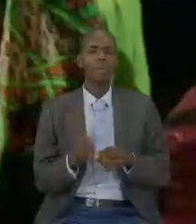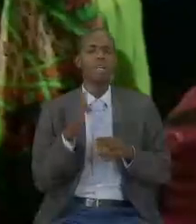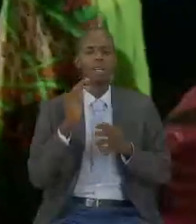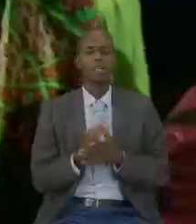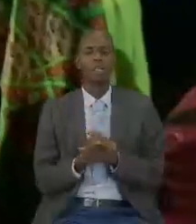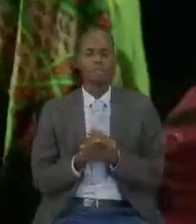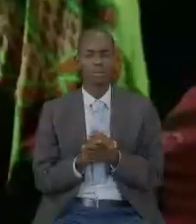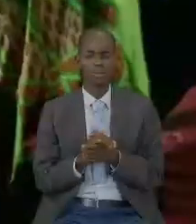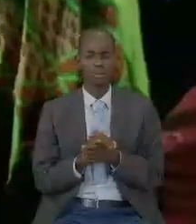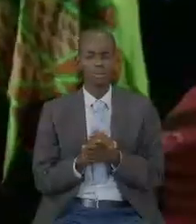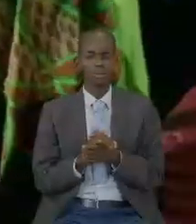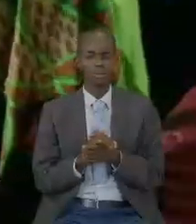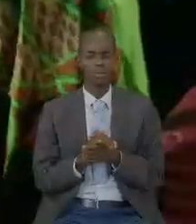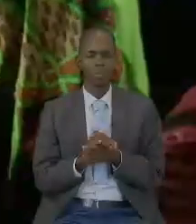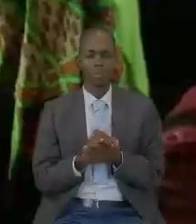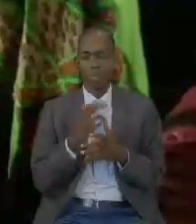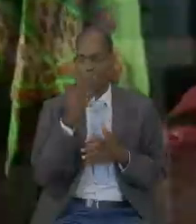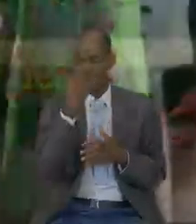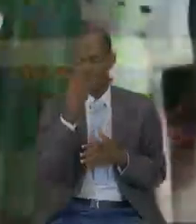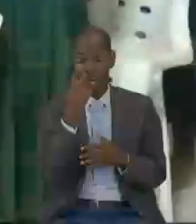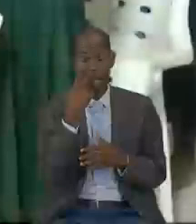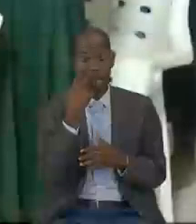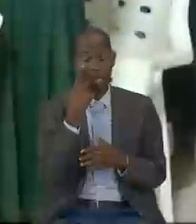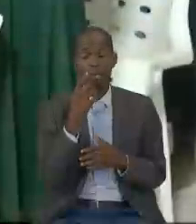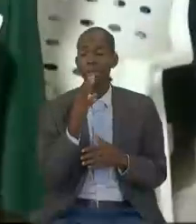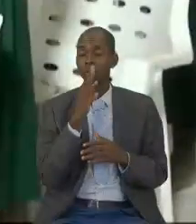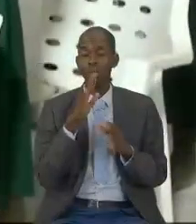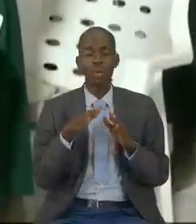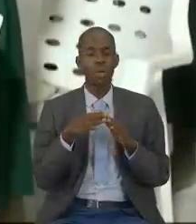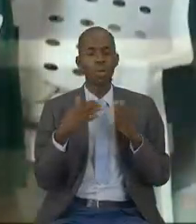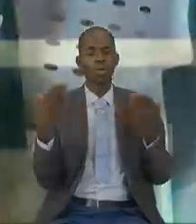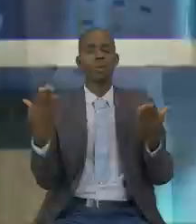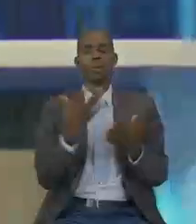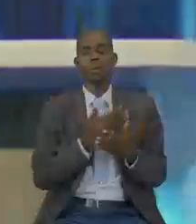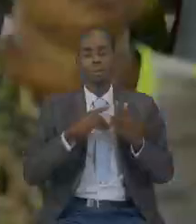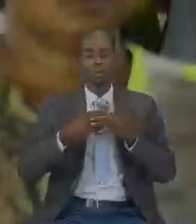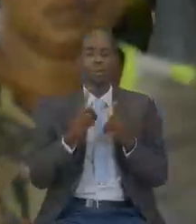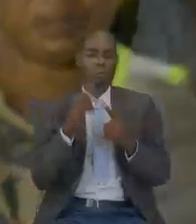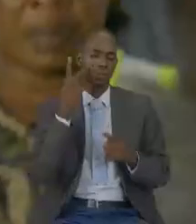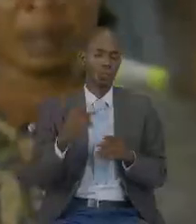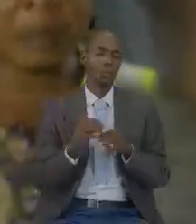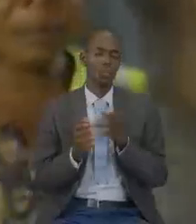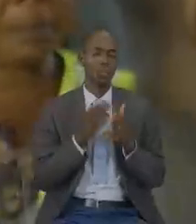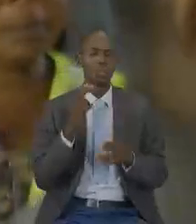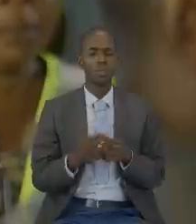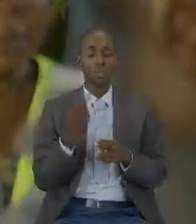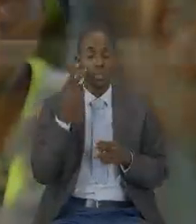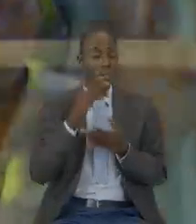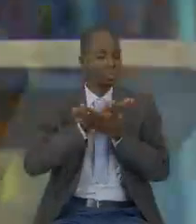name. Blind eyes be opened and begin to see. See